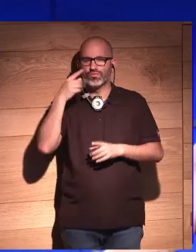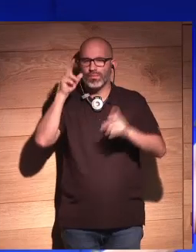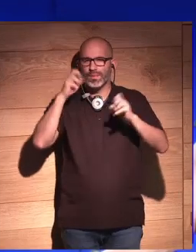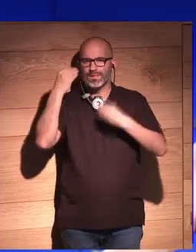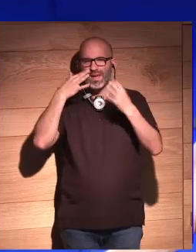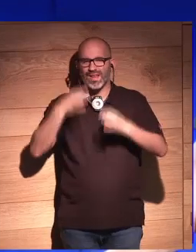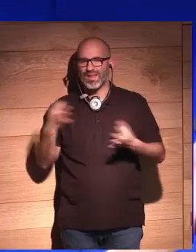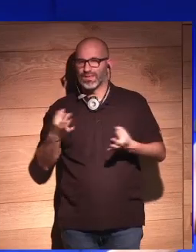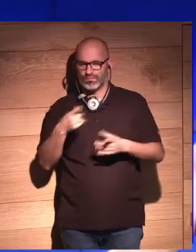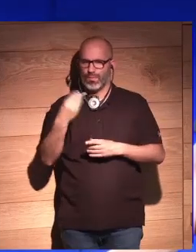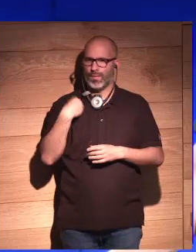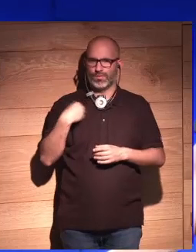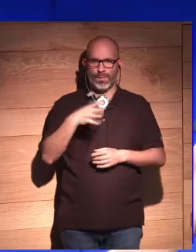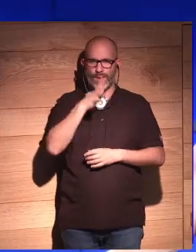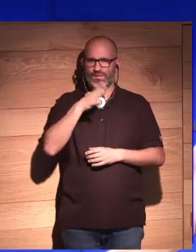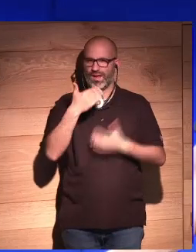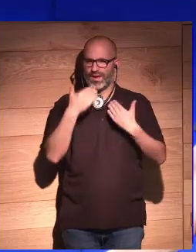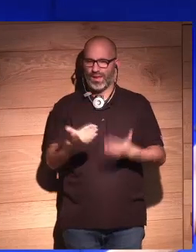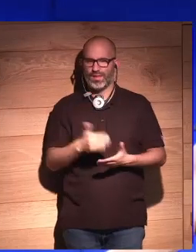question.